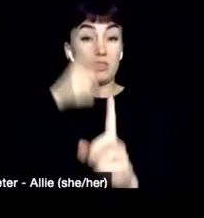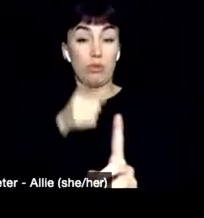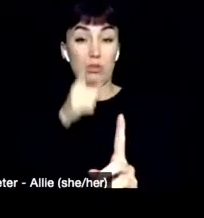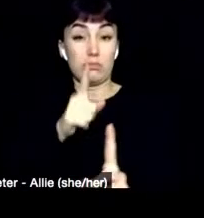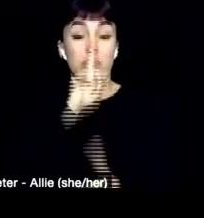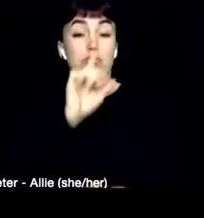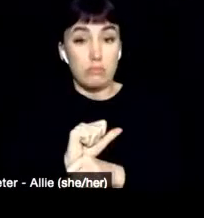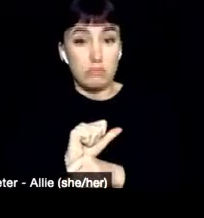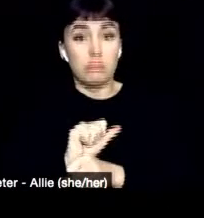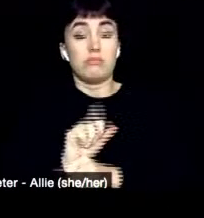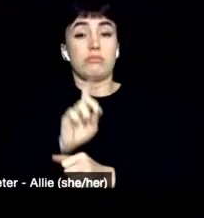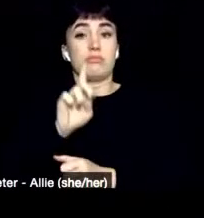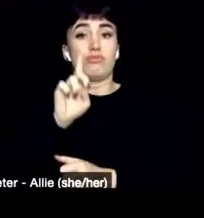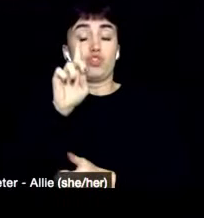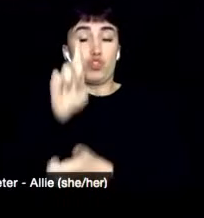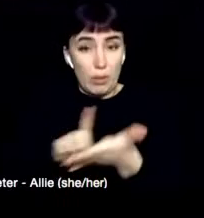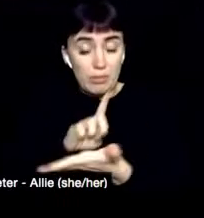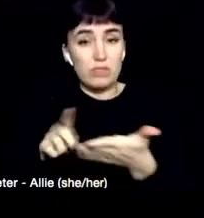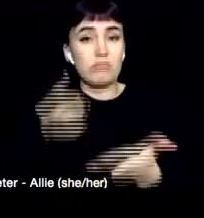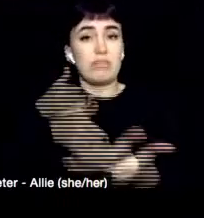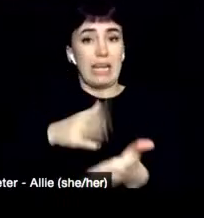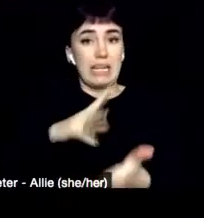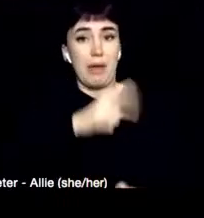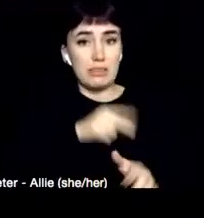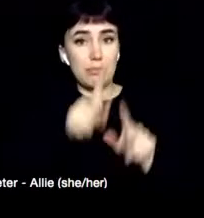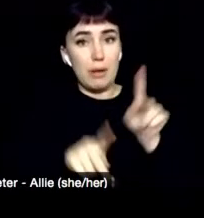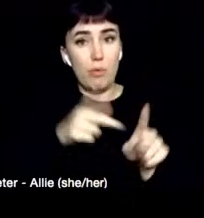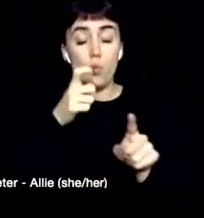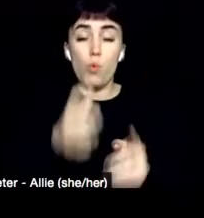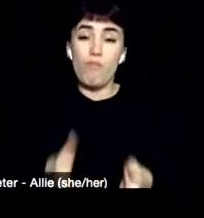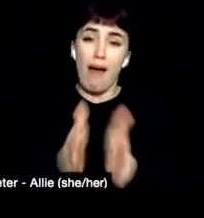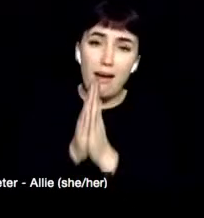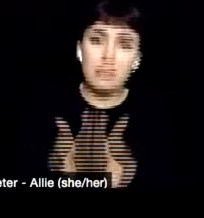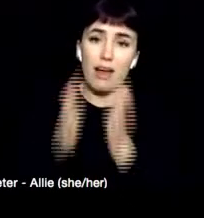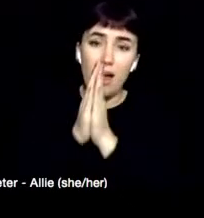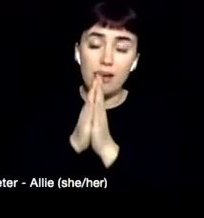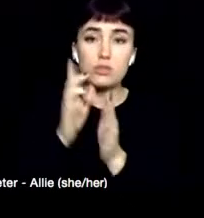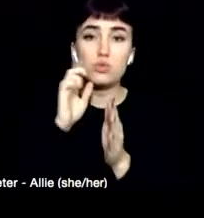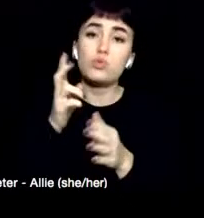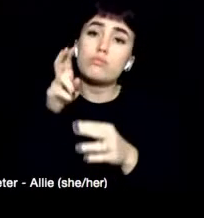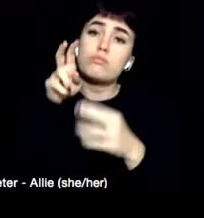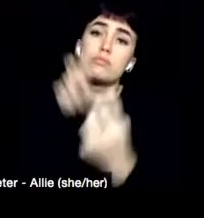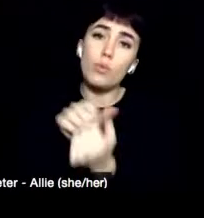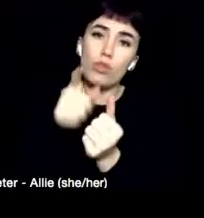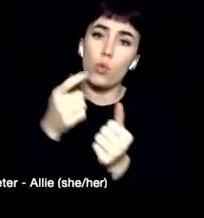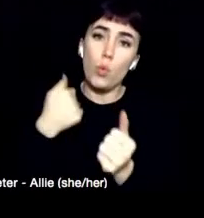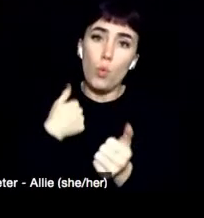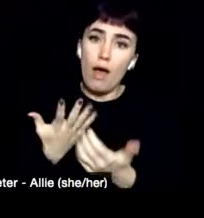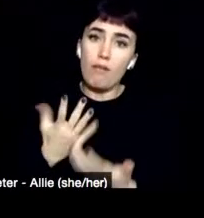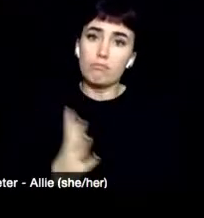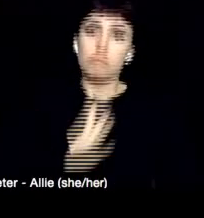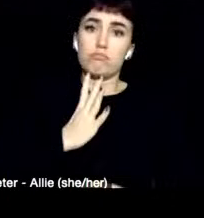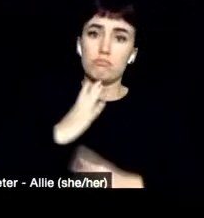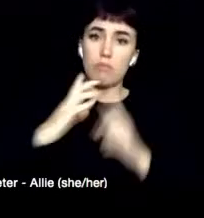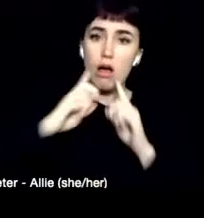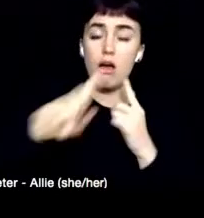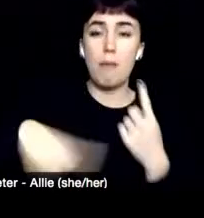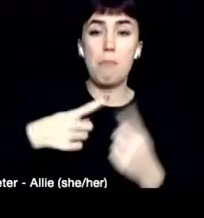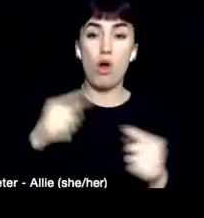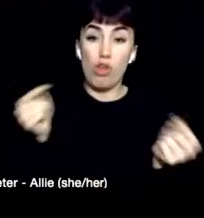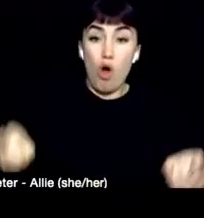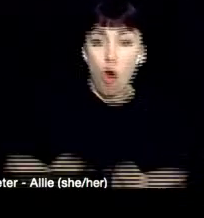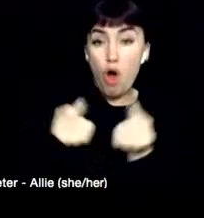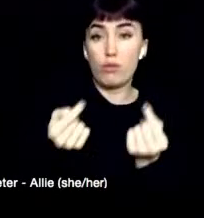outright discrimination against Palestinians who have asked to sit down with you and have a cordial conversation about the harms that we have